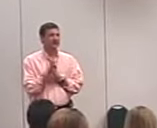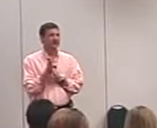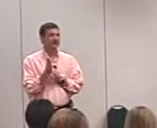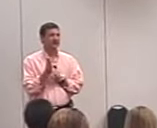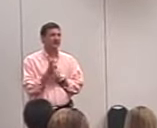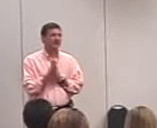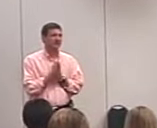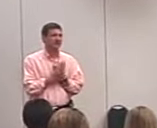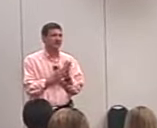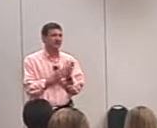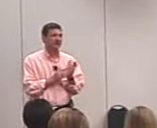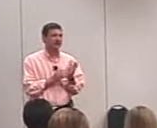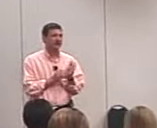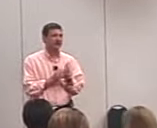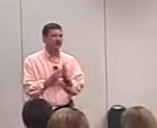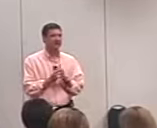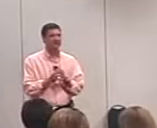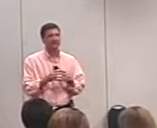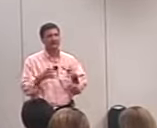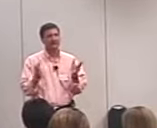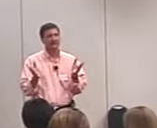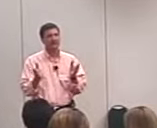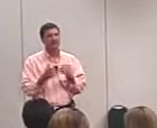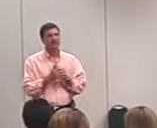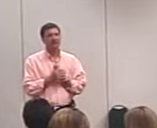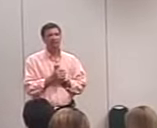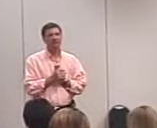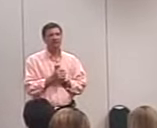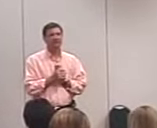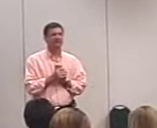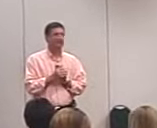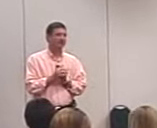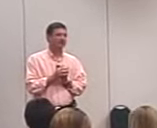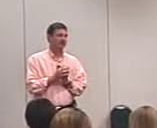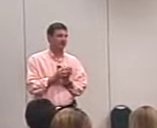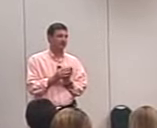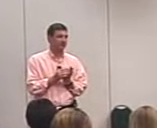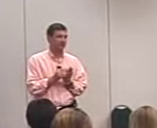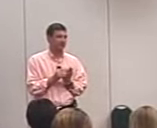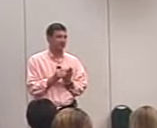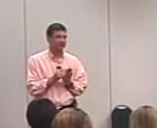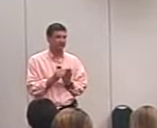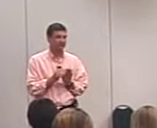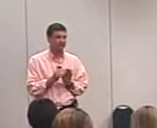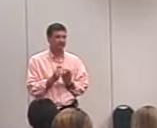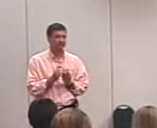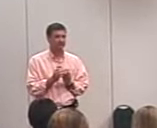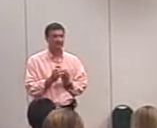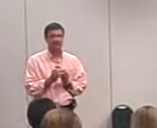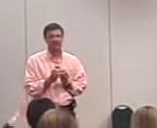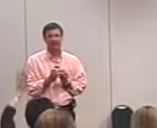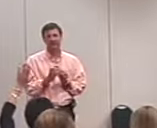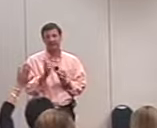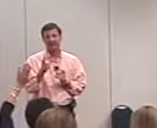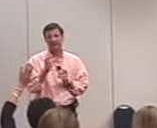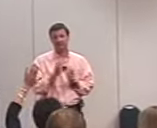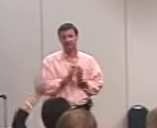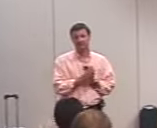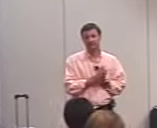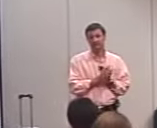she has study hall last period of the day, and she kind of goes in there and just hangs out, and he says he's never seen any problems with her. Everybody else